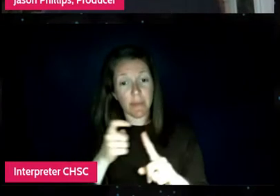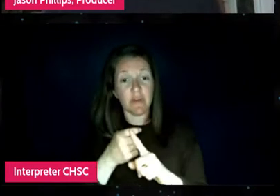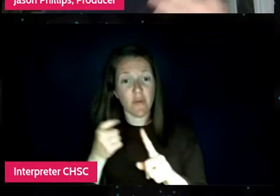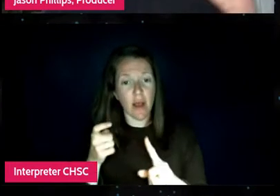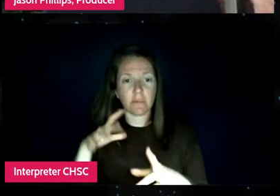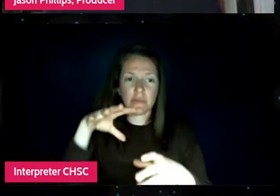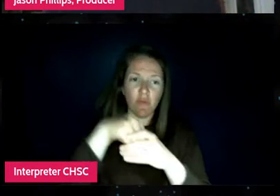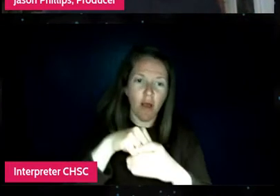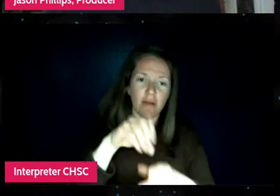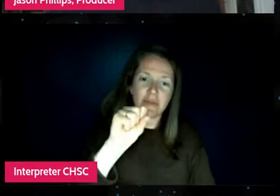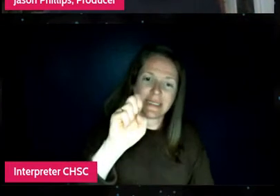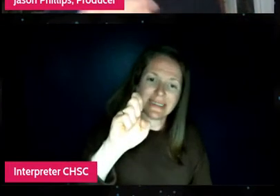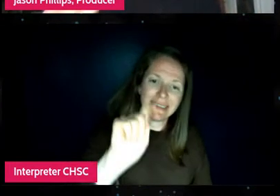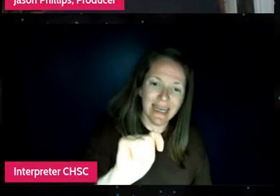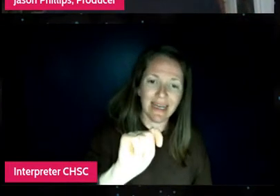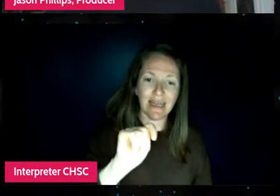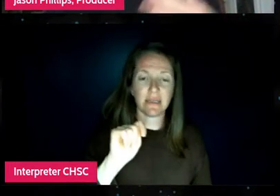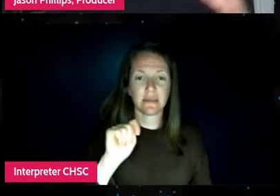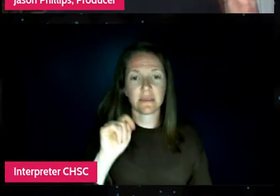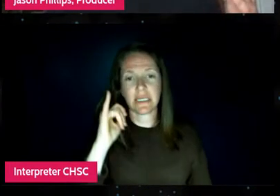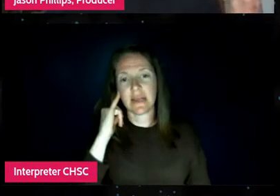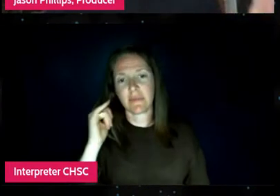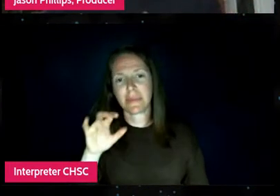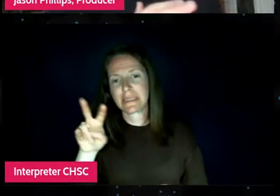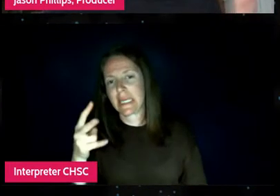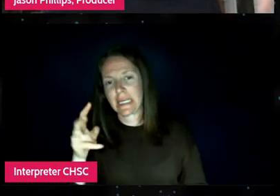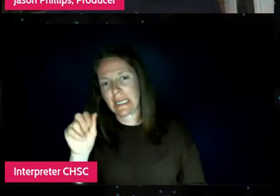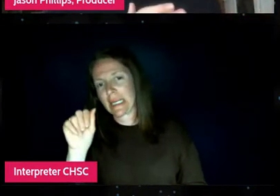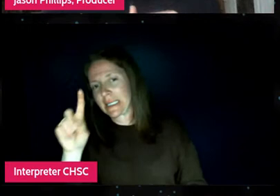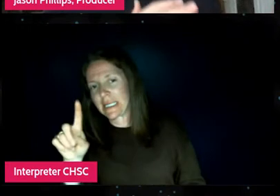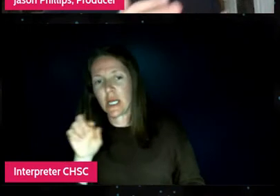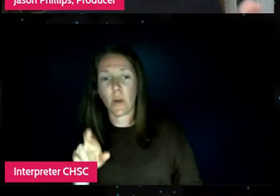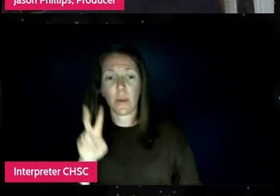other positions, whether it being like a second AD or UPM or anywhere within the producing